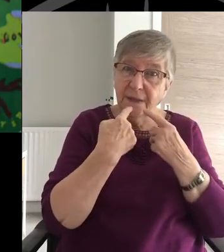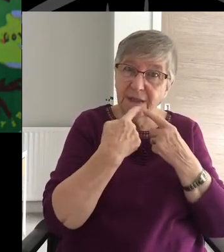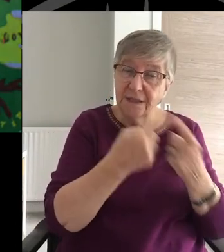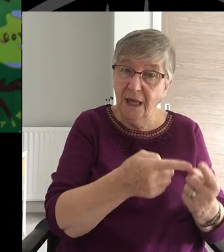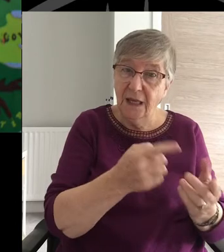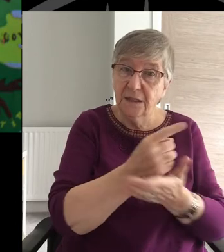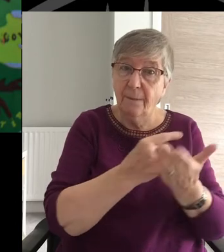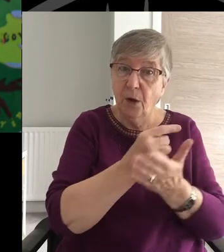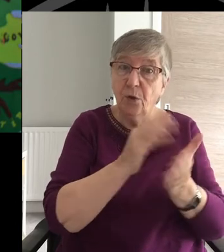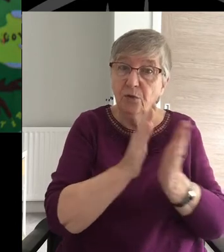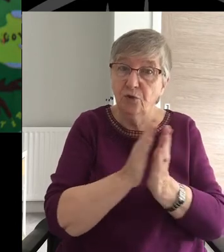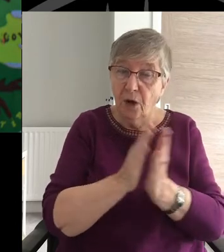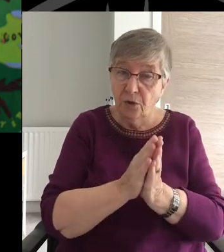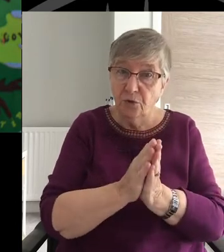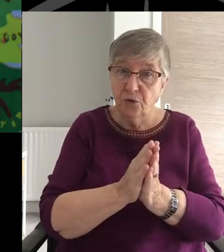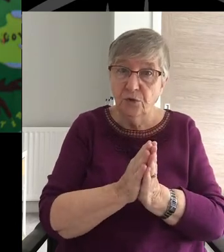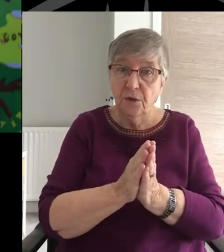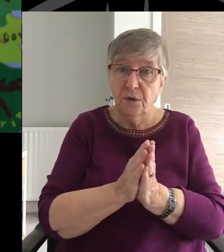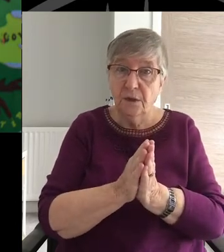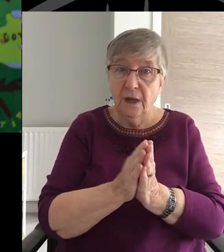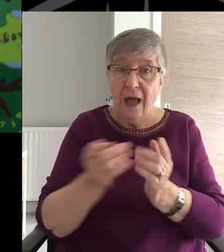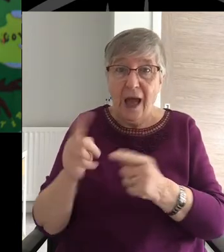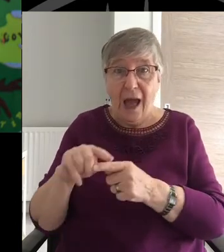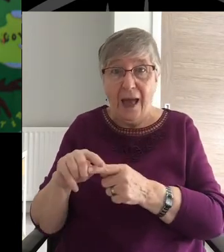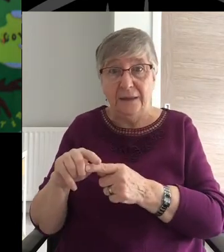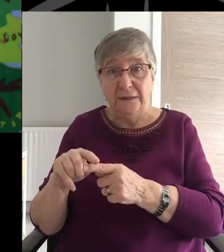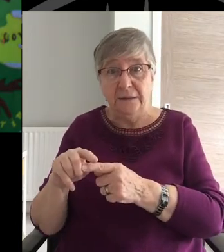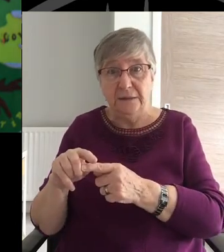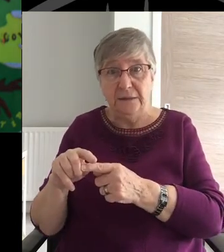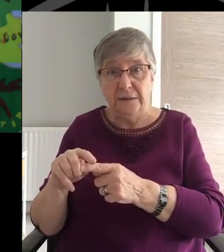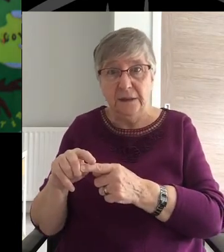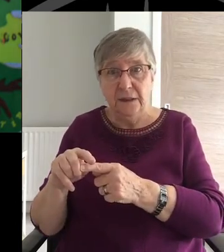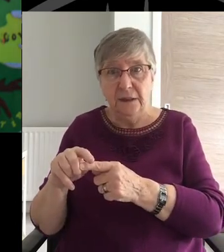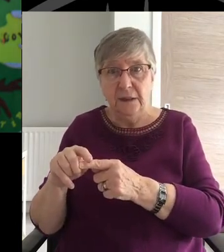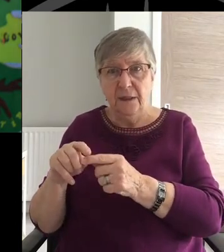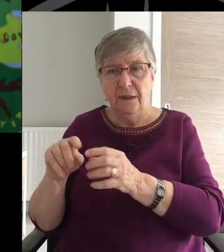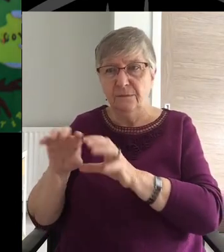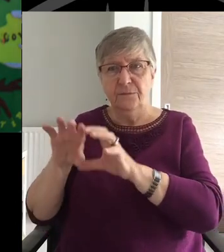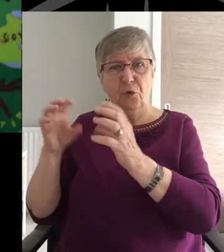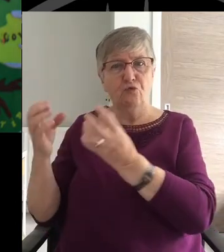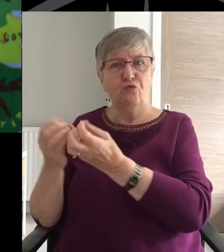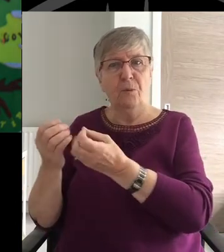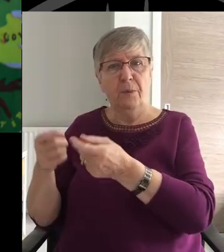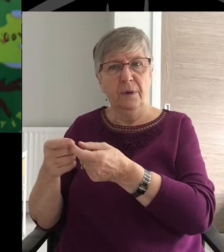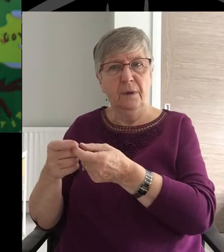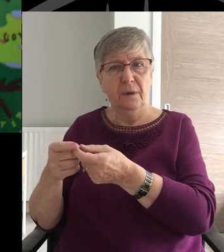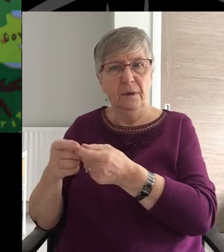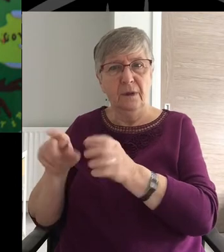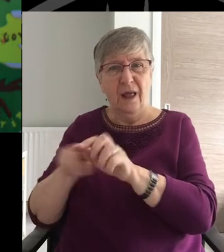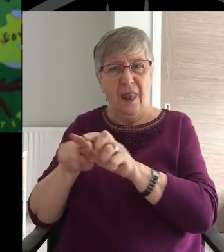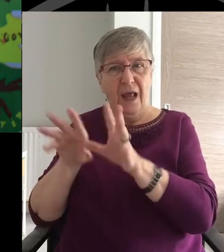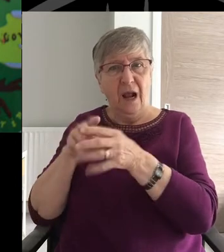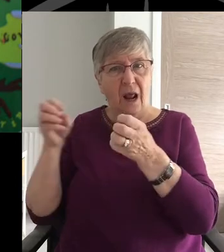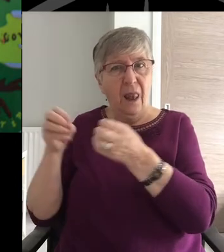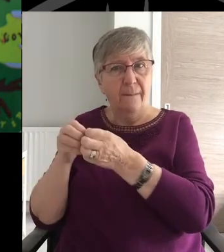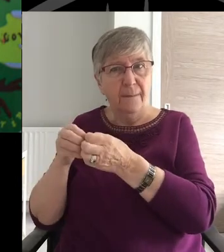the church and the institutional religious club that the Kirk has